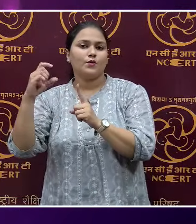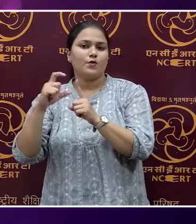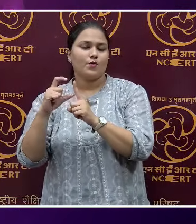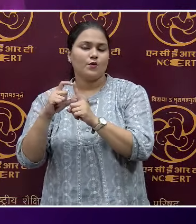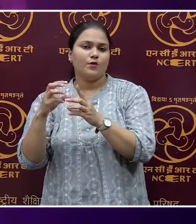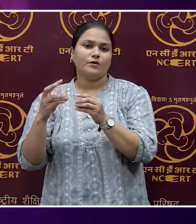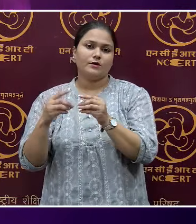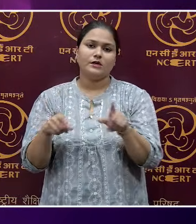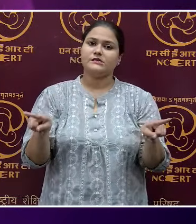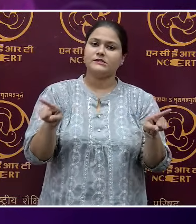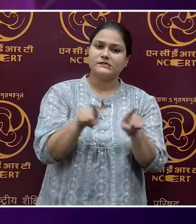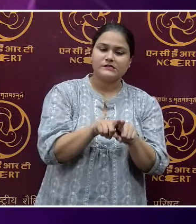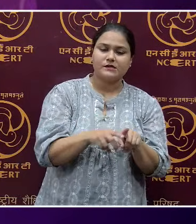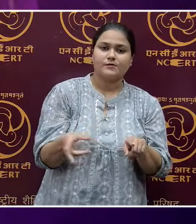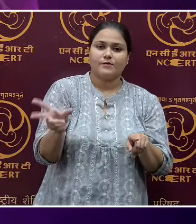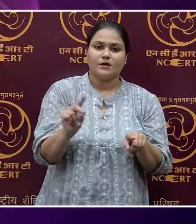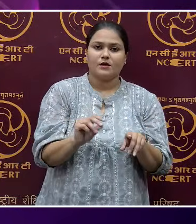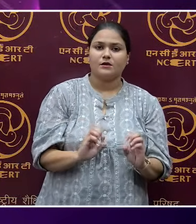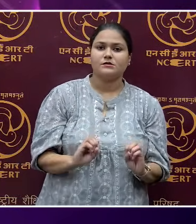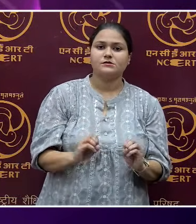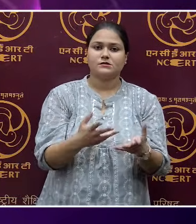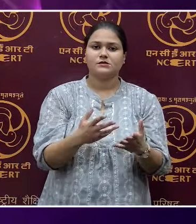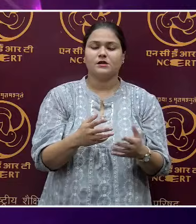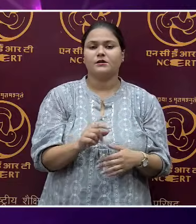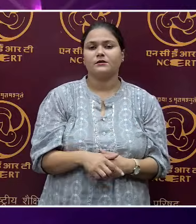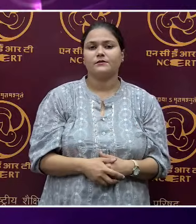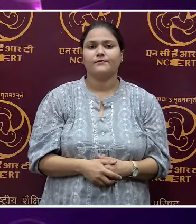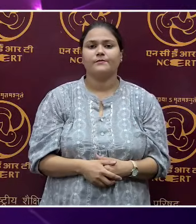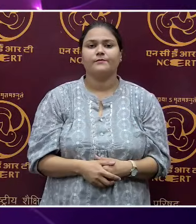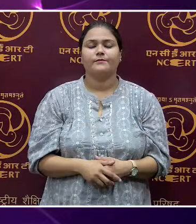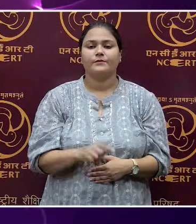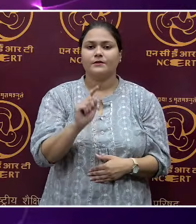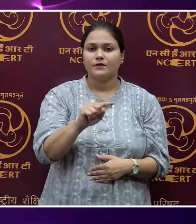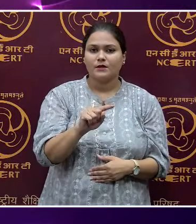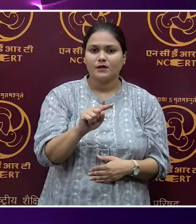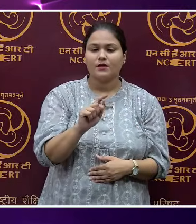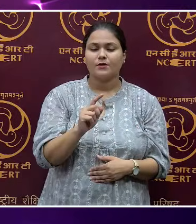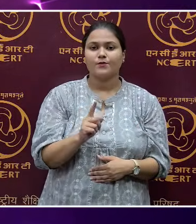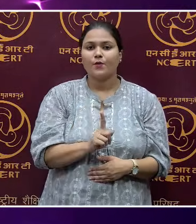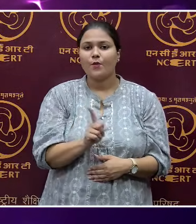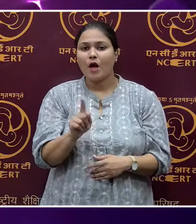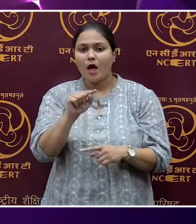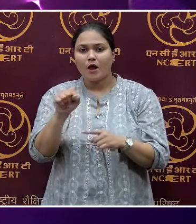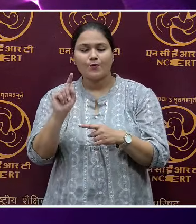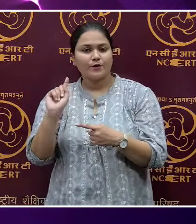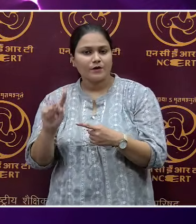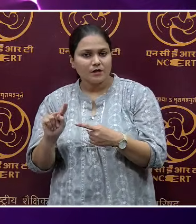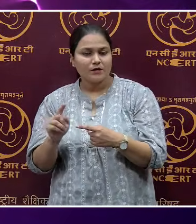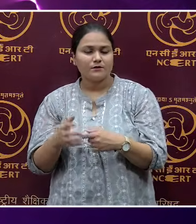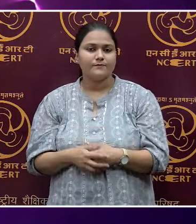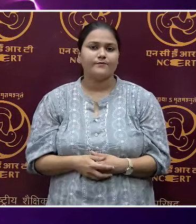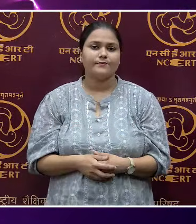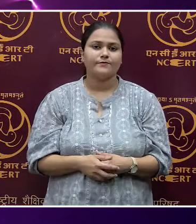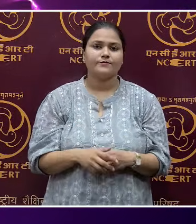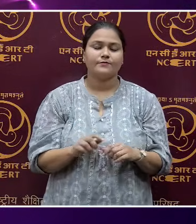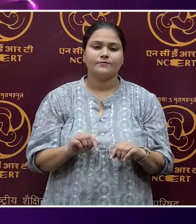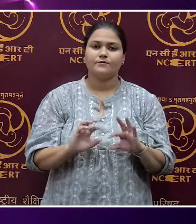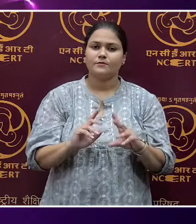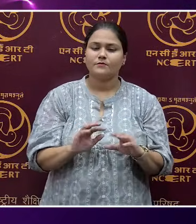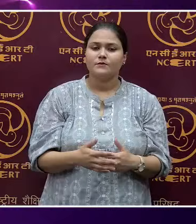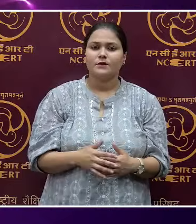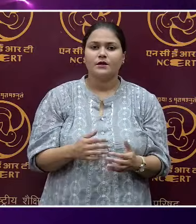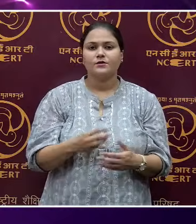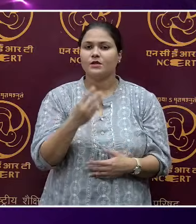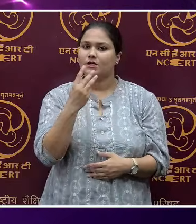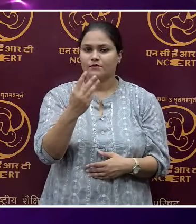So same again, we have to click on the start button, click on the arrow button, and it's again now I am giving